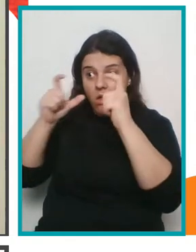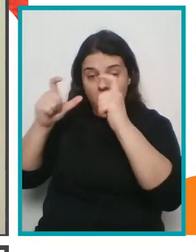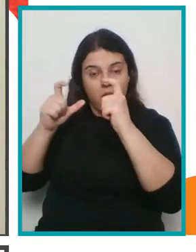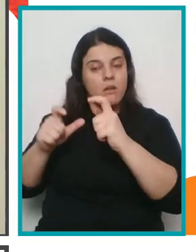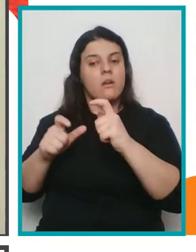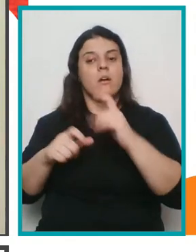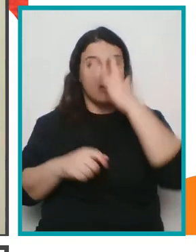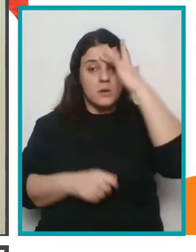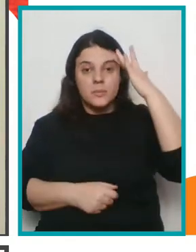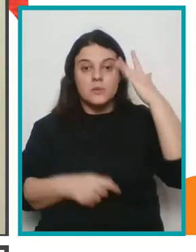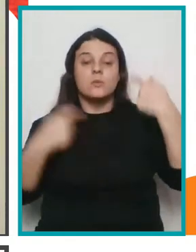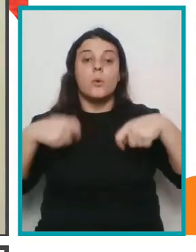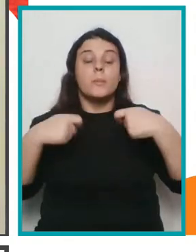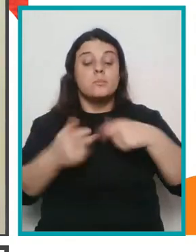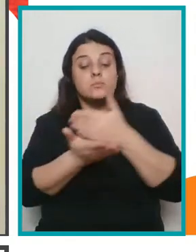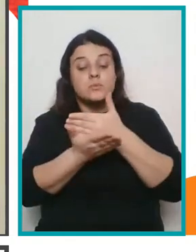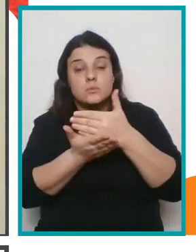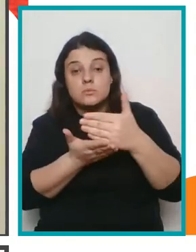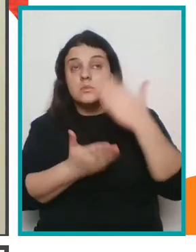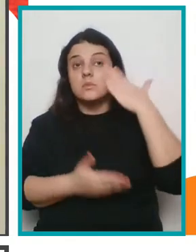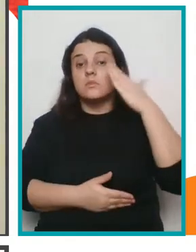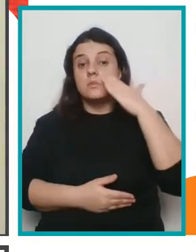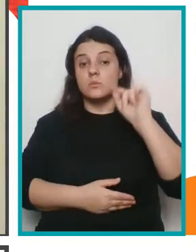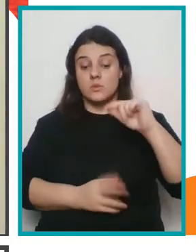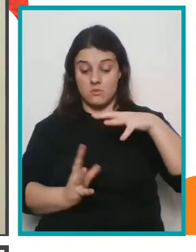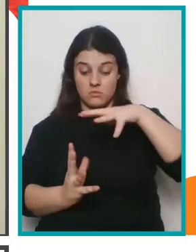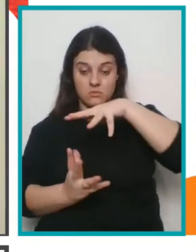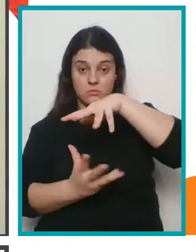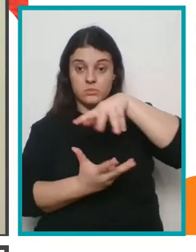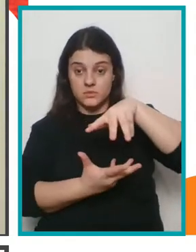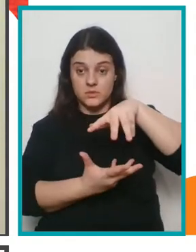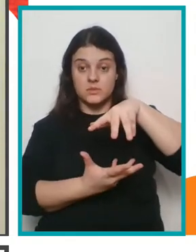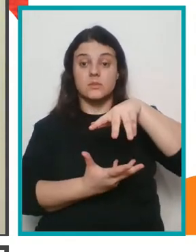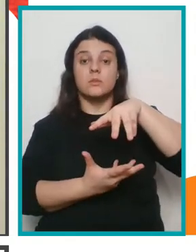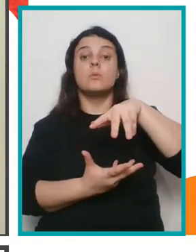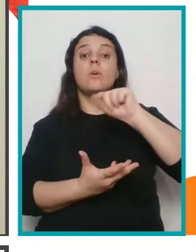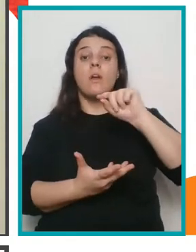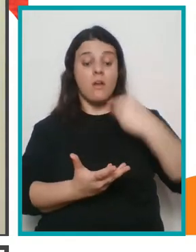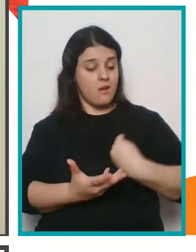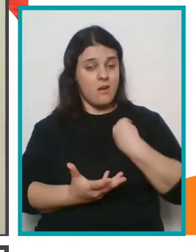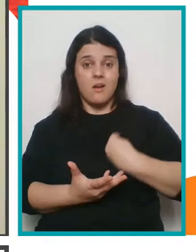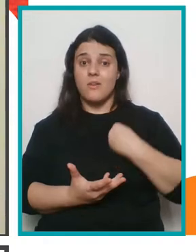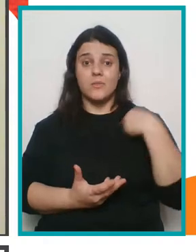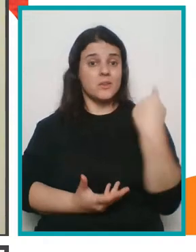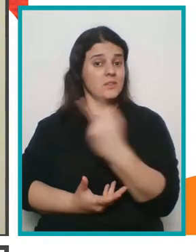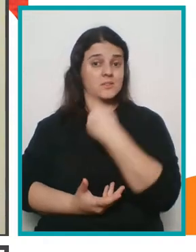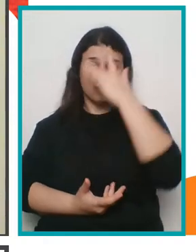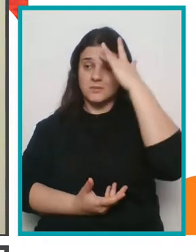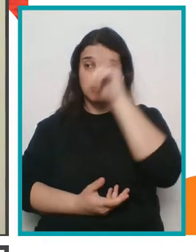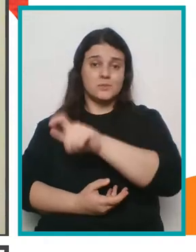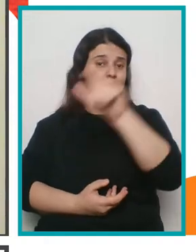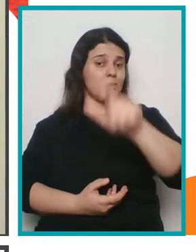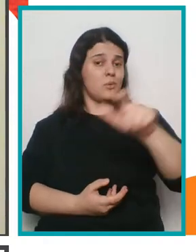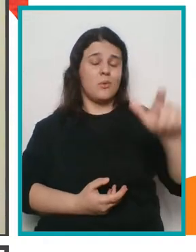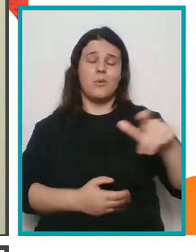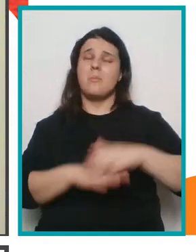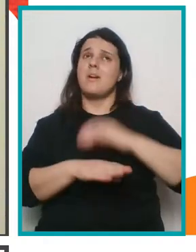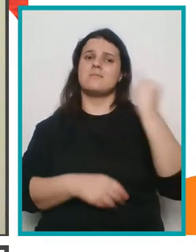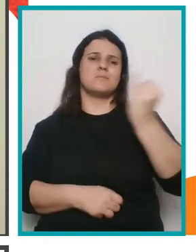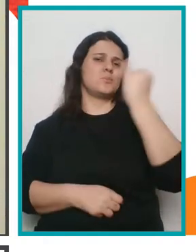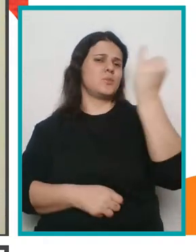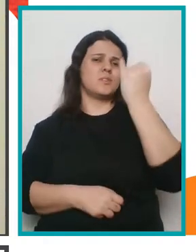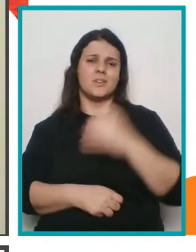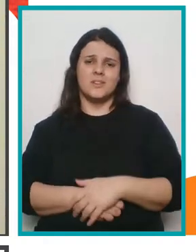profits. These profits are temporary. When you destroy the forest, you think that at that